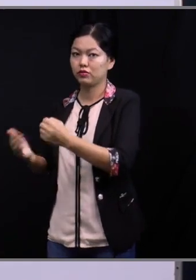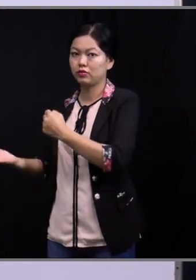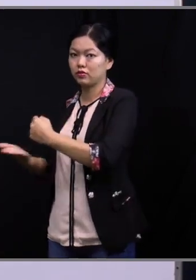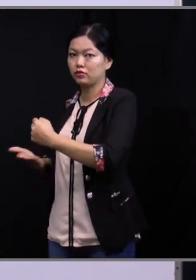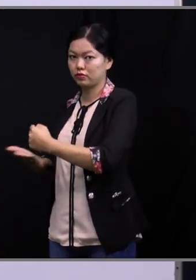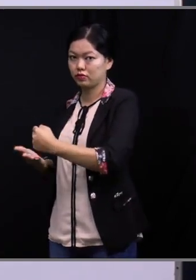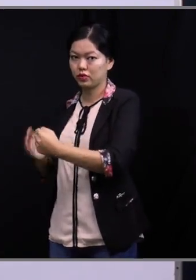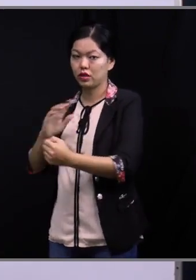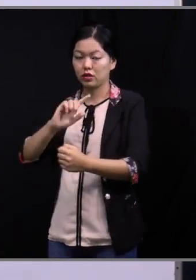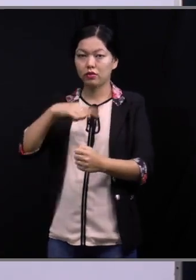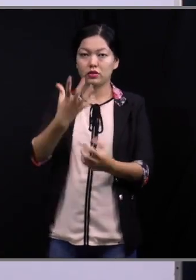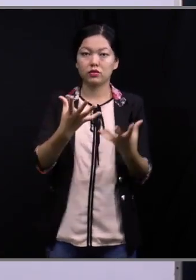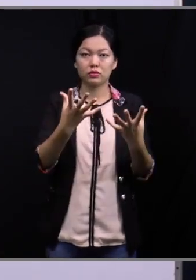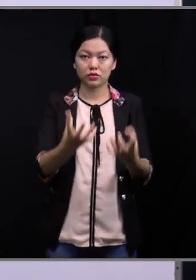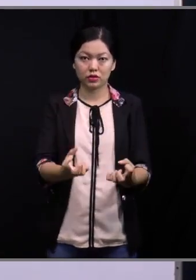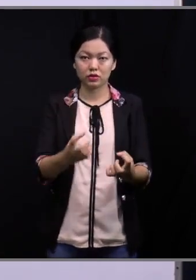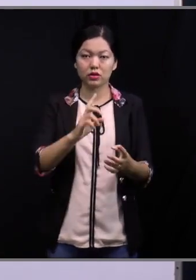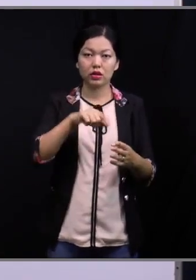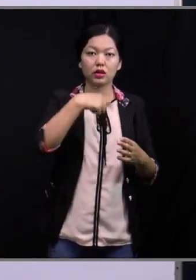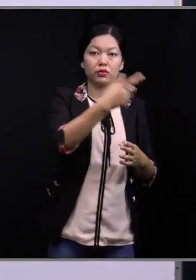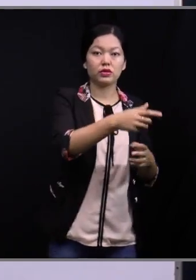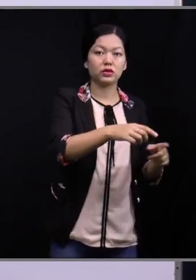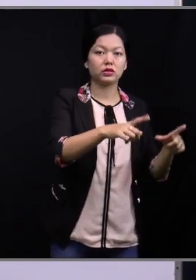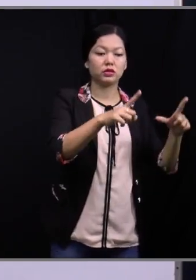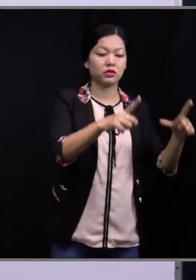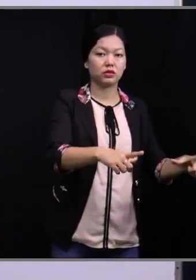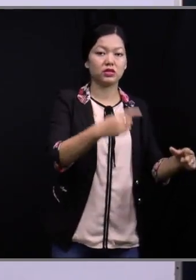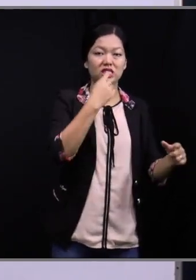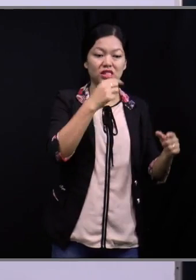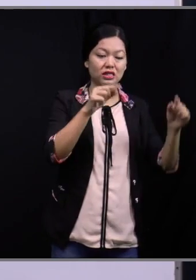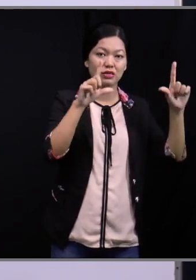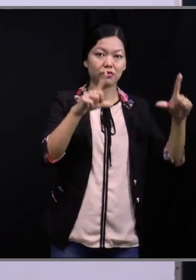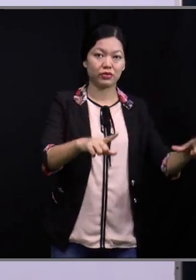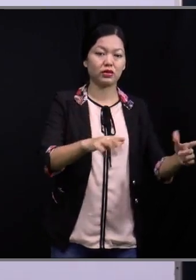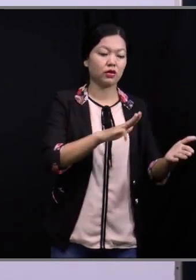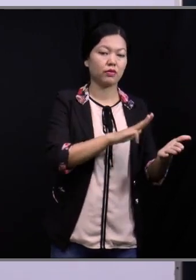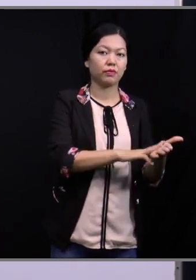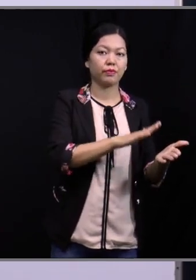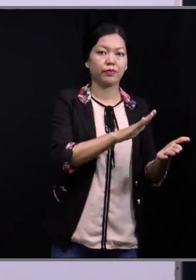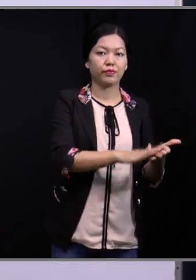collected along with this plant. So this information are placed at the corner,